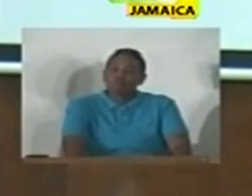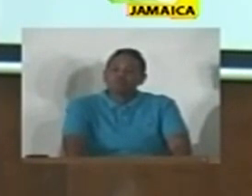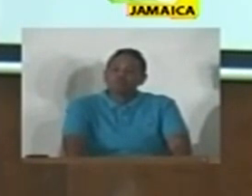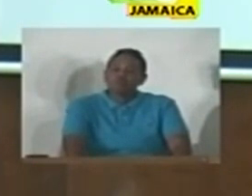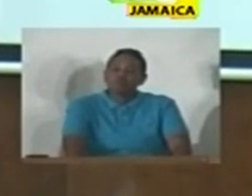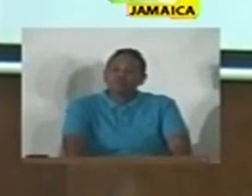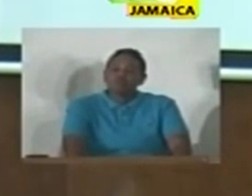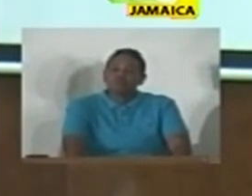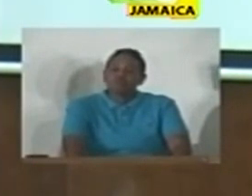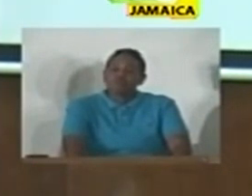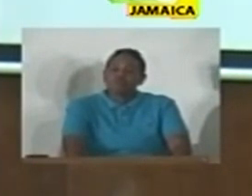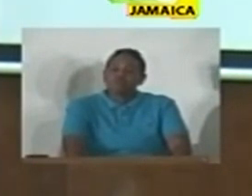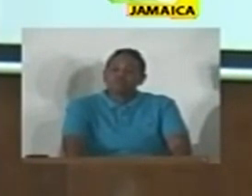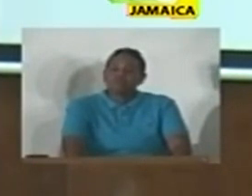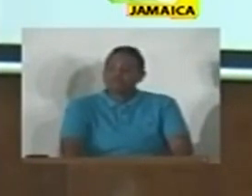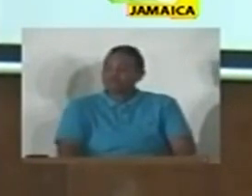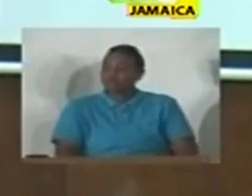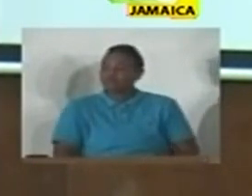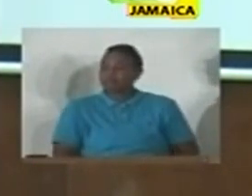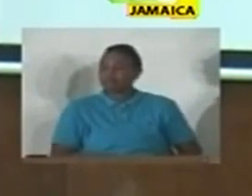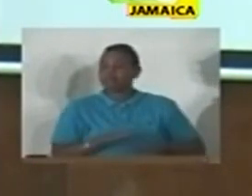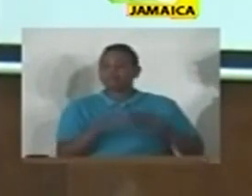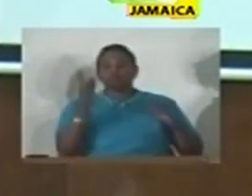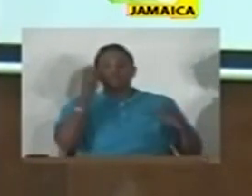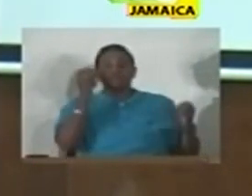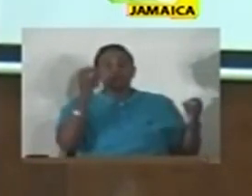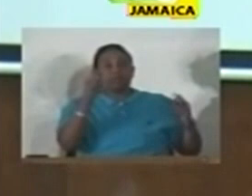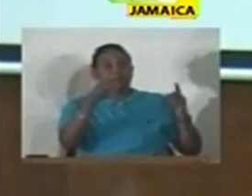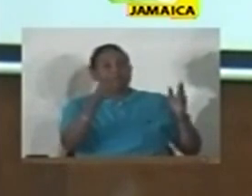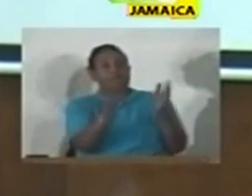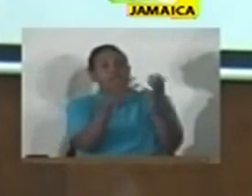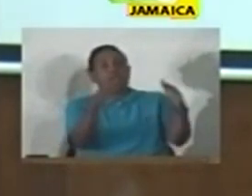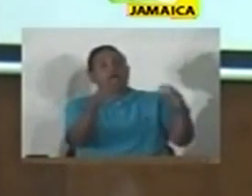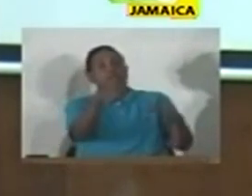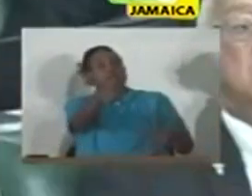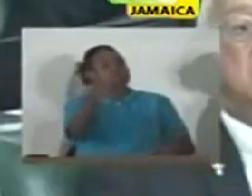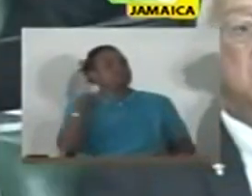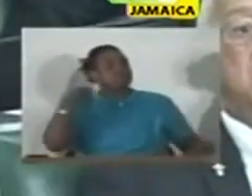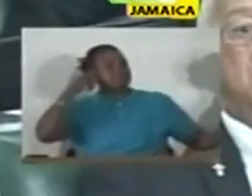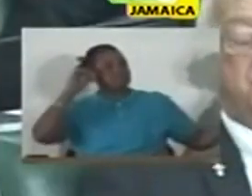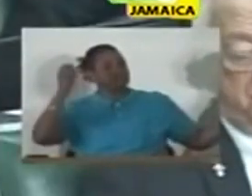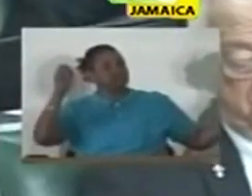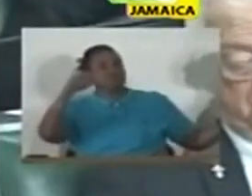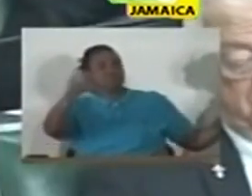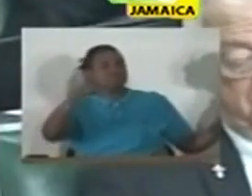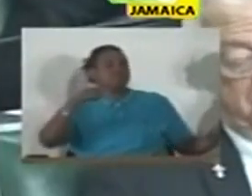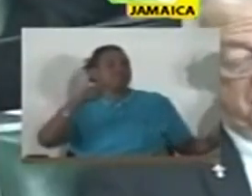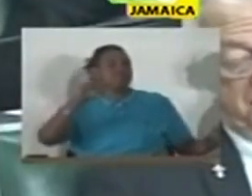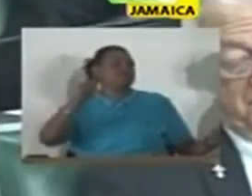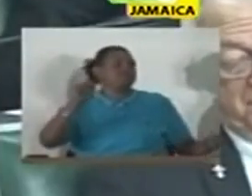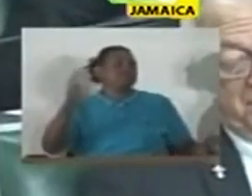I don't hear many people clapping over there, so it means that very soon, coming up,